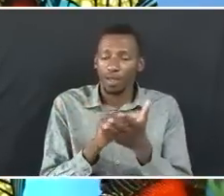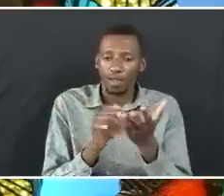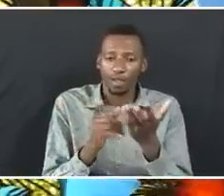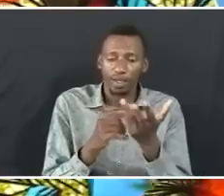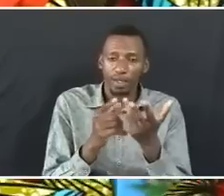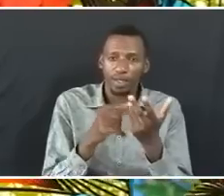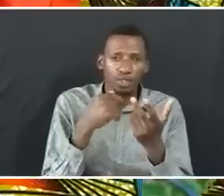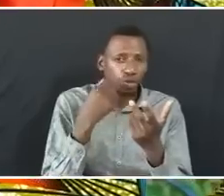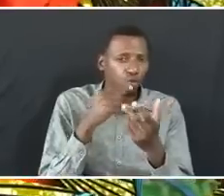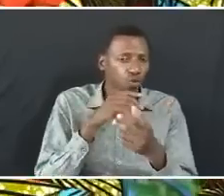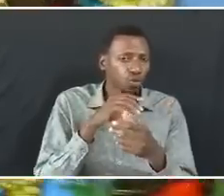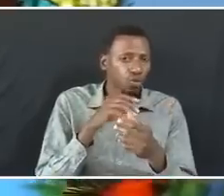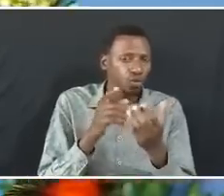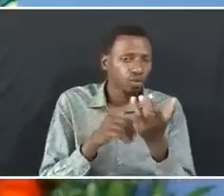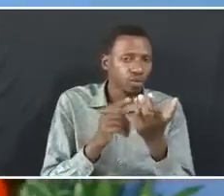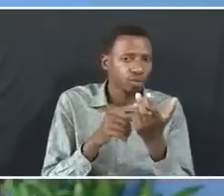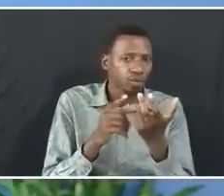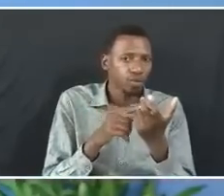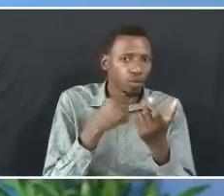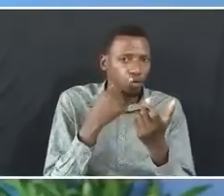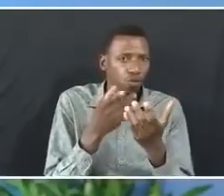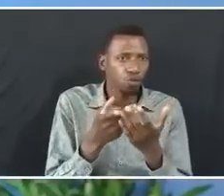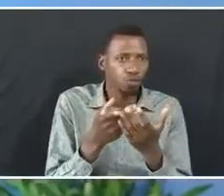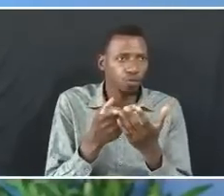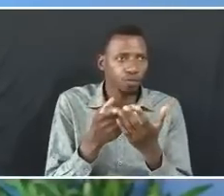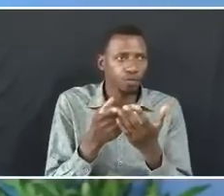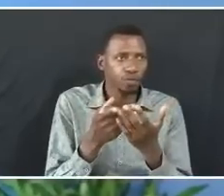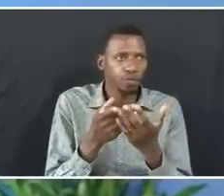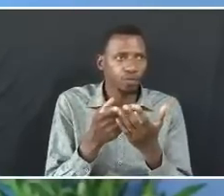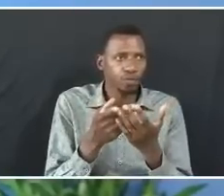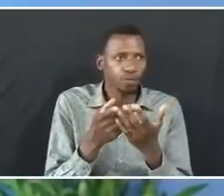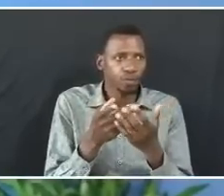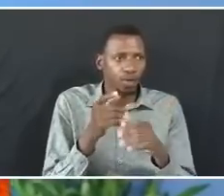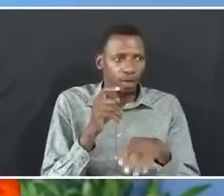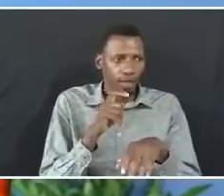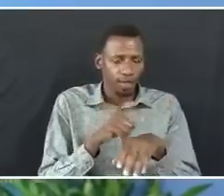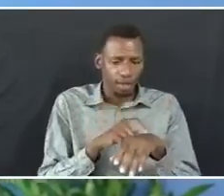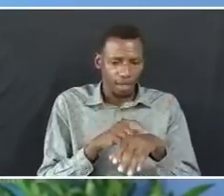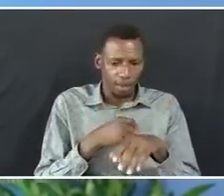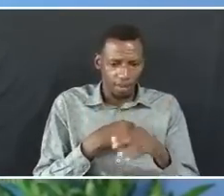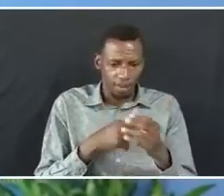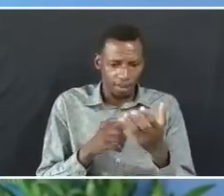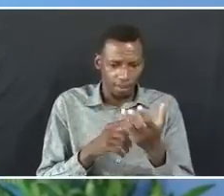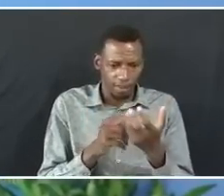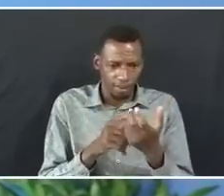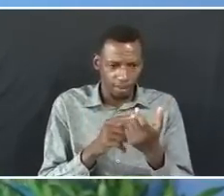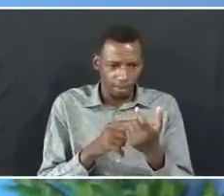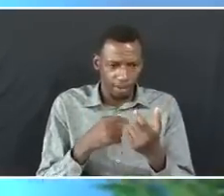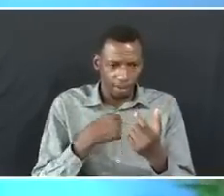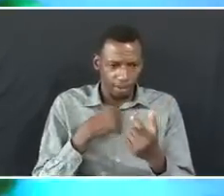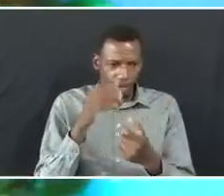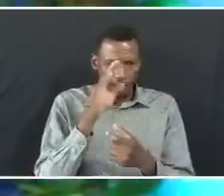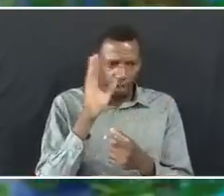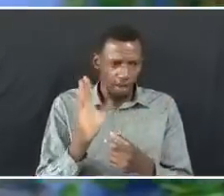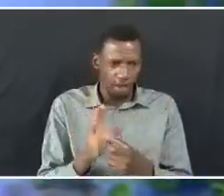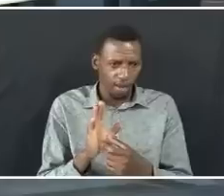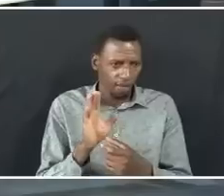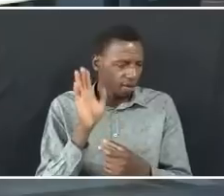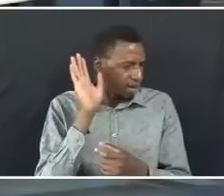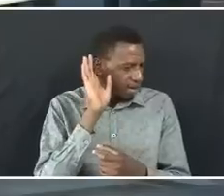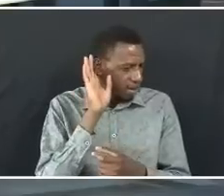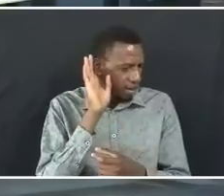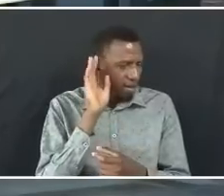took it? When it was taken, I never heard about it even on TV that we have some samples in